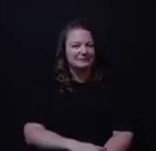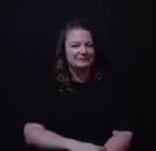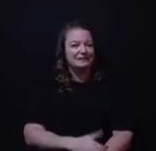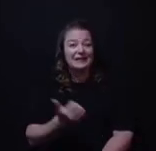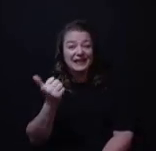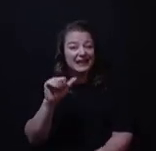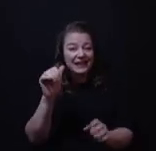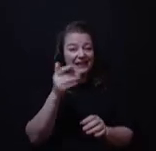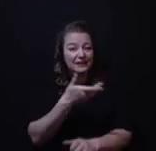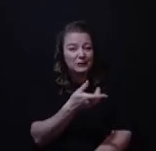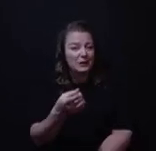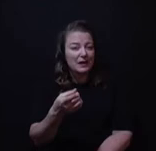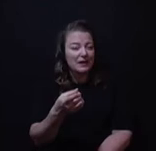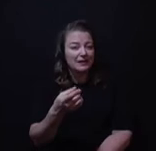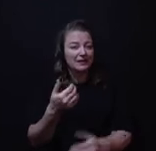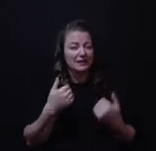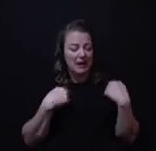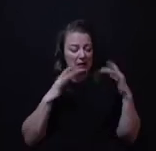Anybody?